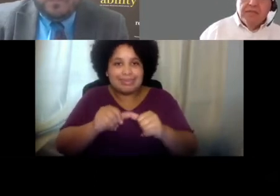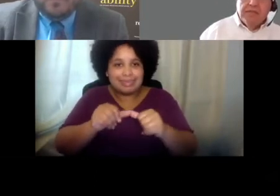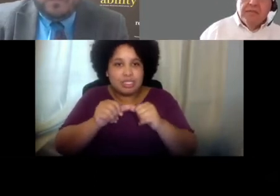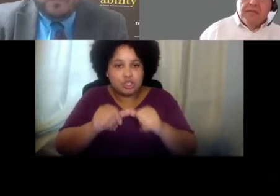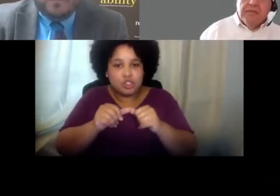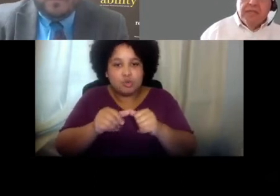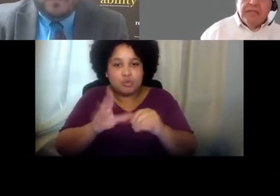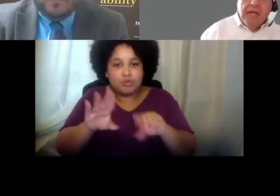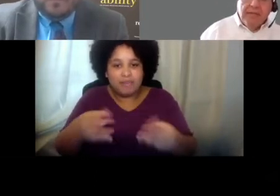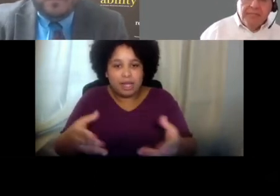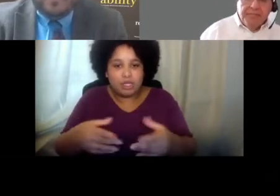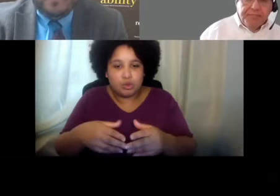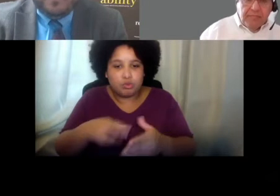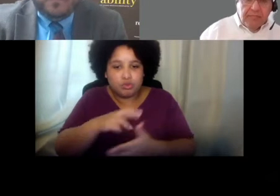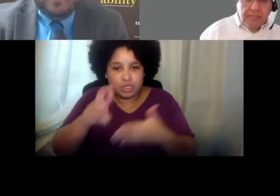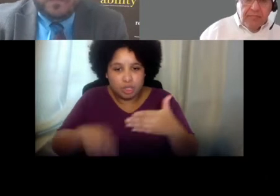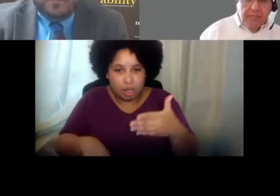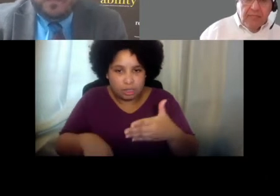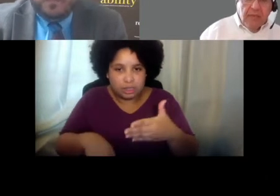results. Next slide.